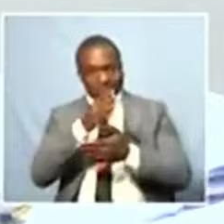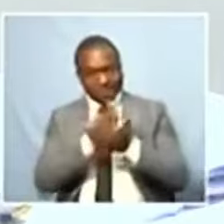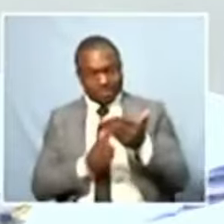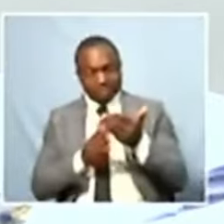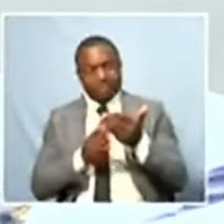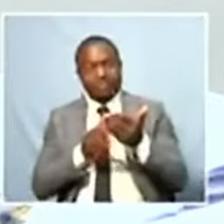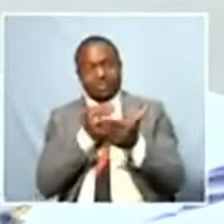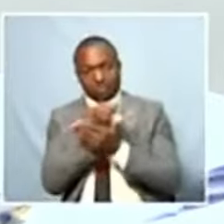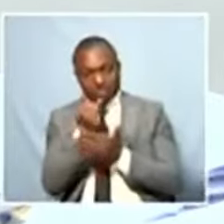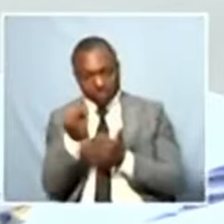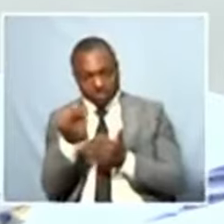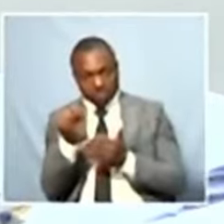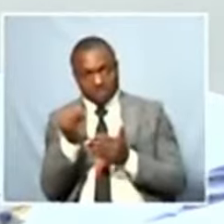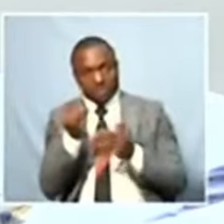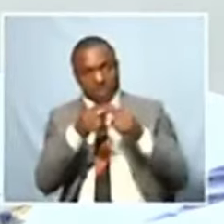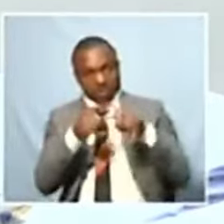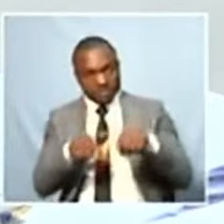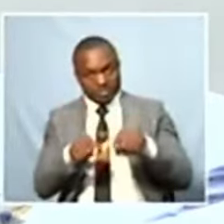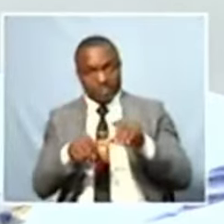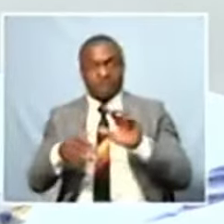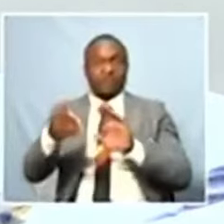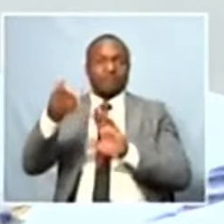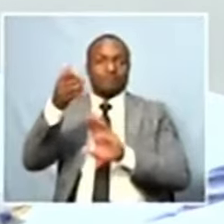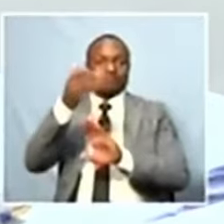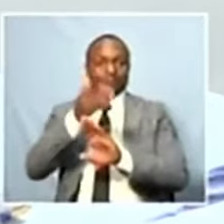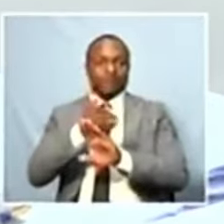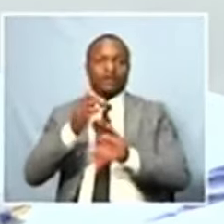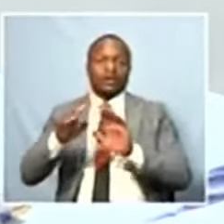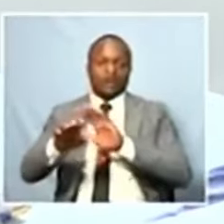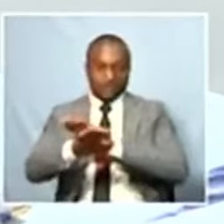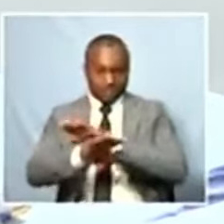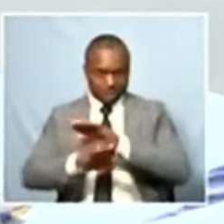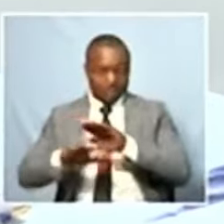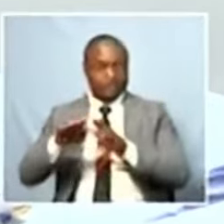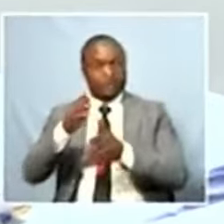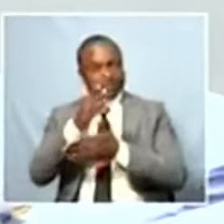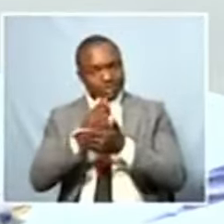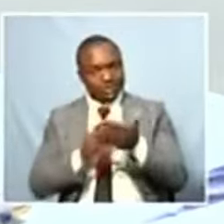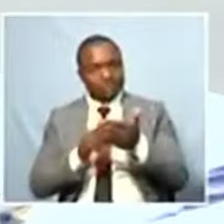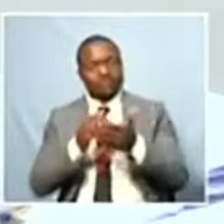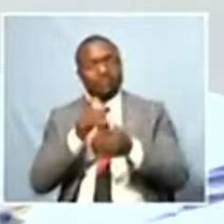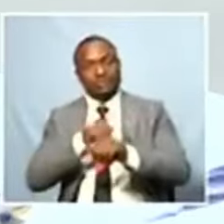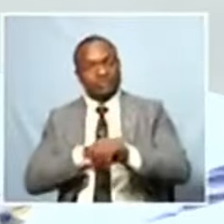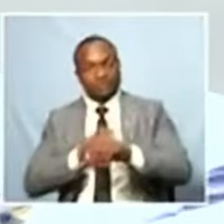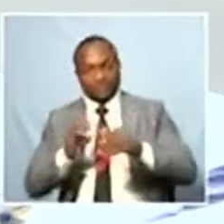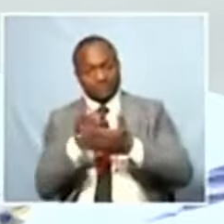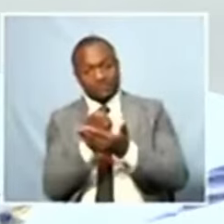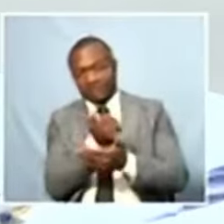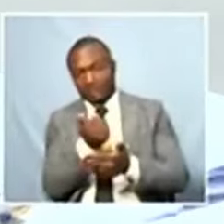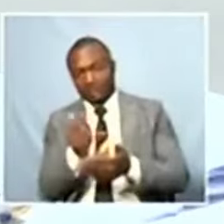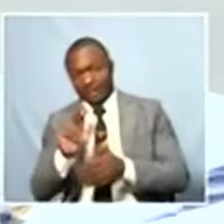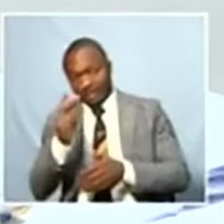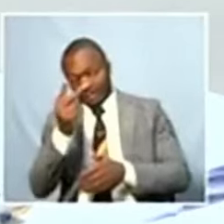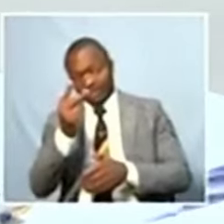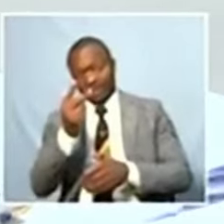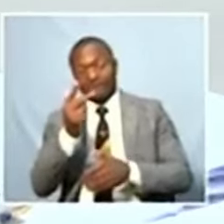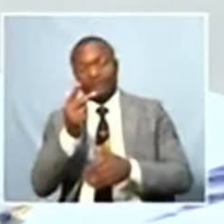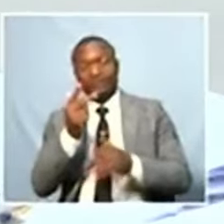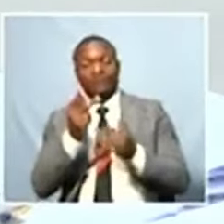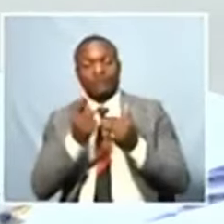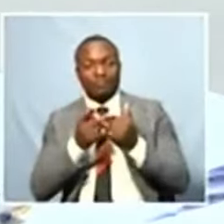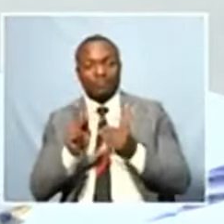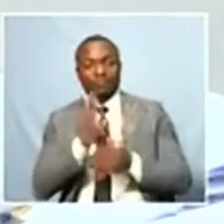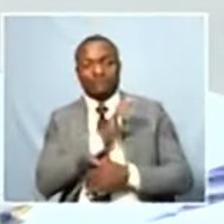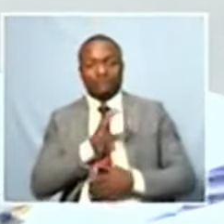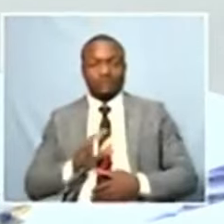that sometimes arise in the background. At times we have to also engage other third-party institutions. We may have to consult